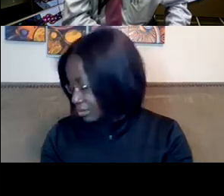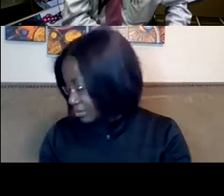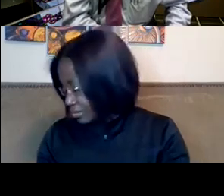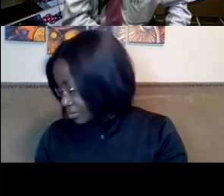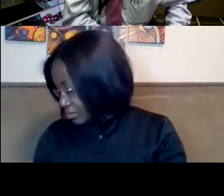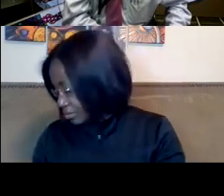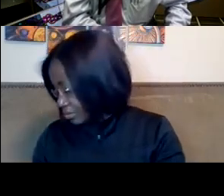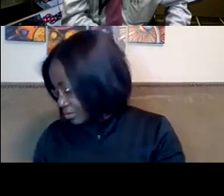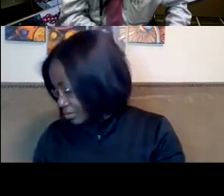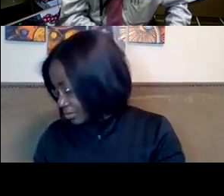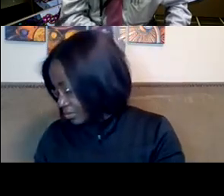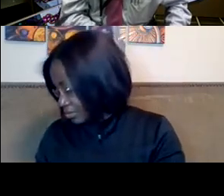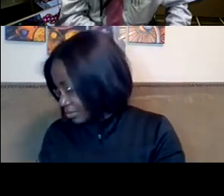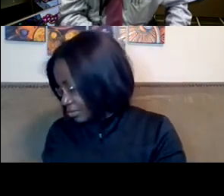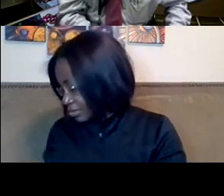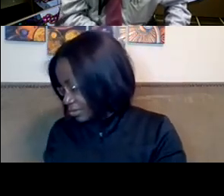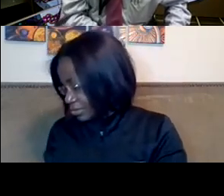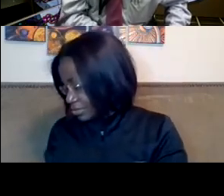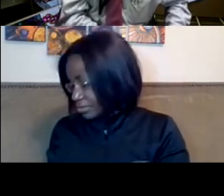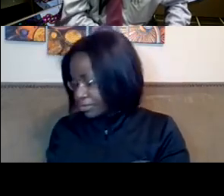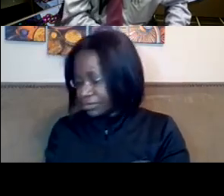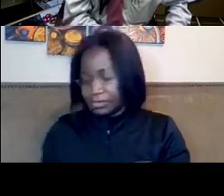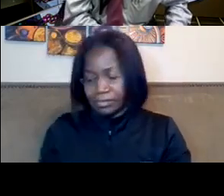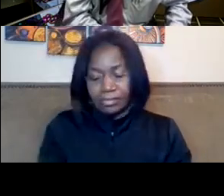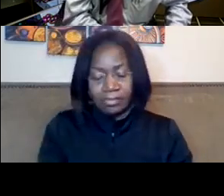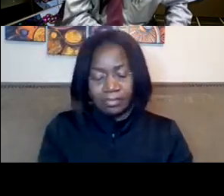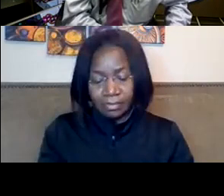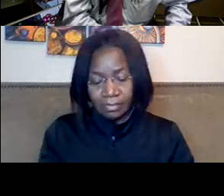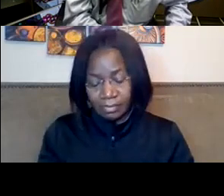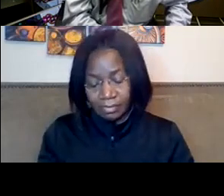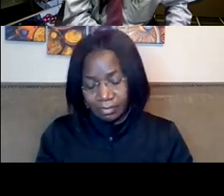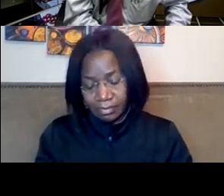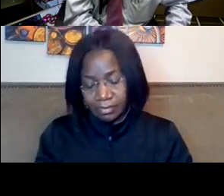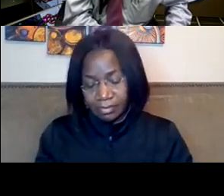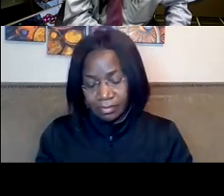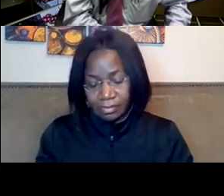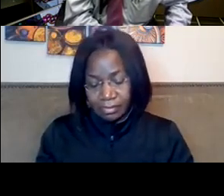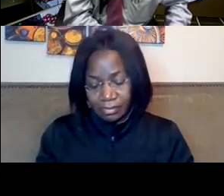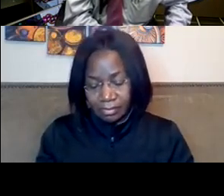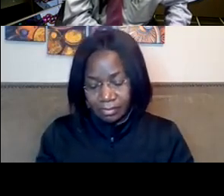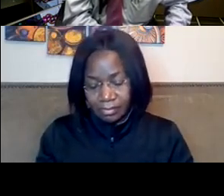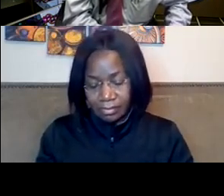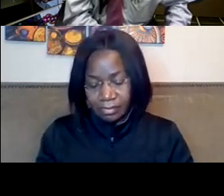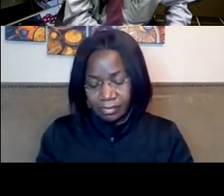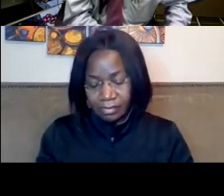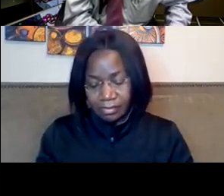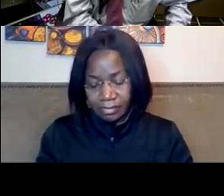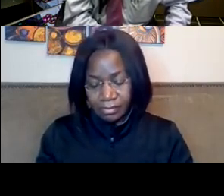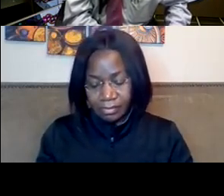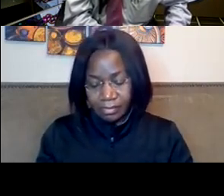healthcare who have exposure to COVID through their work in healthcare, and also residents of long-term care facilities. We hope to be moving to phase